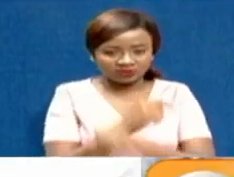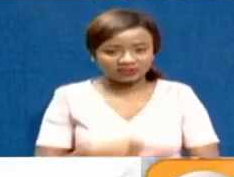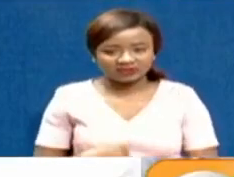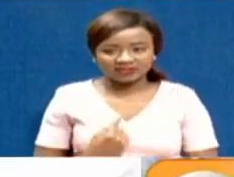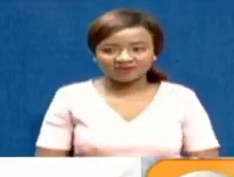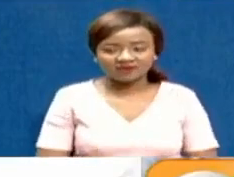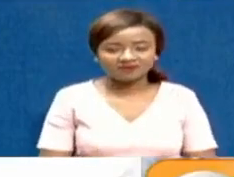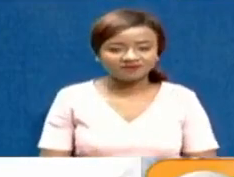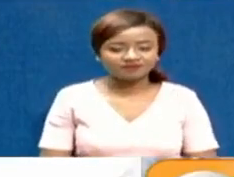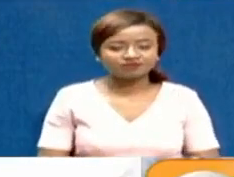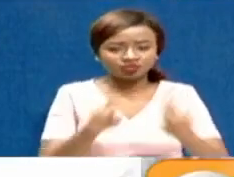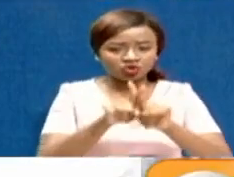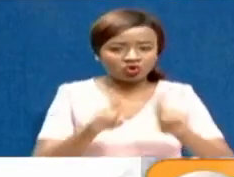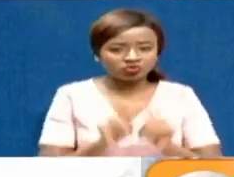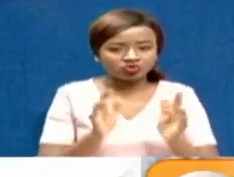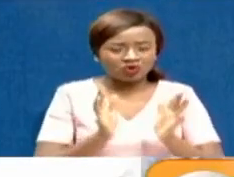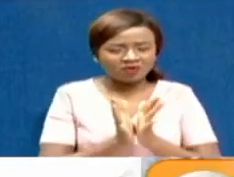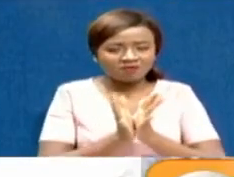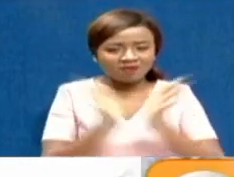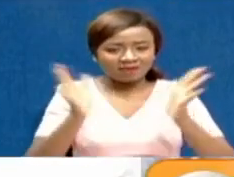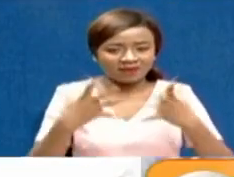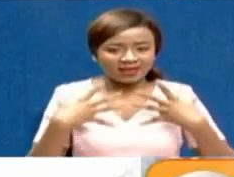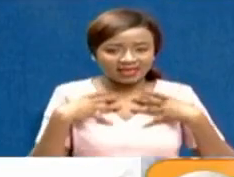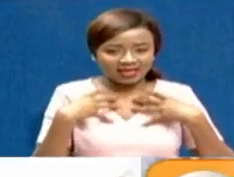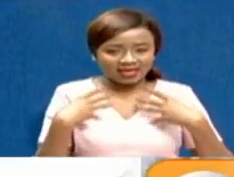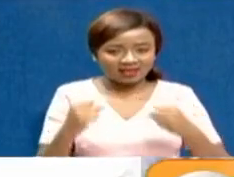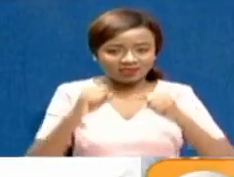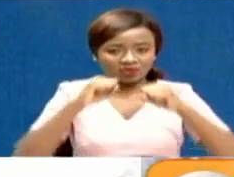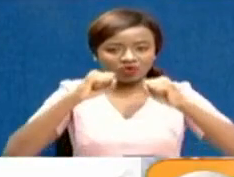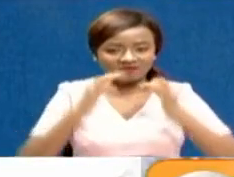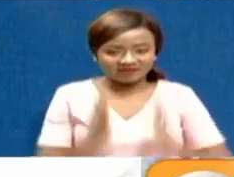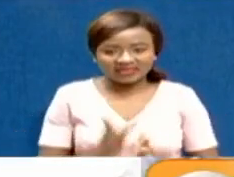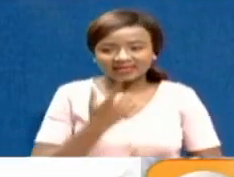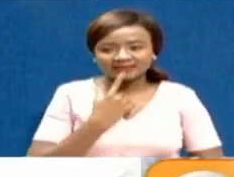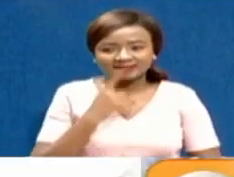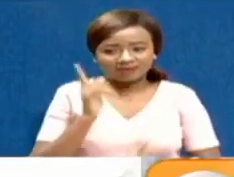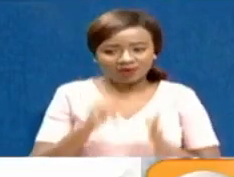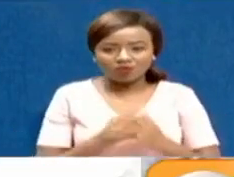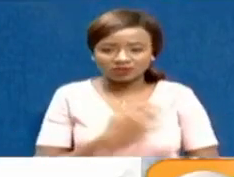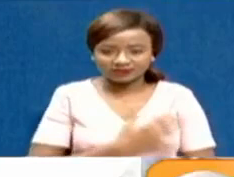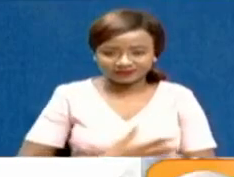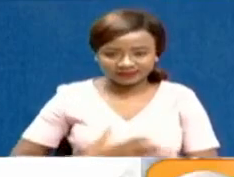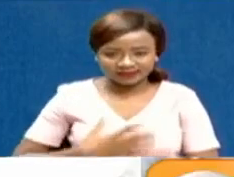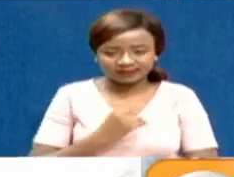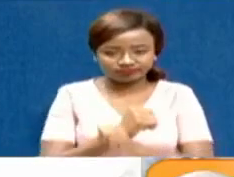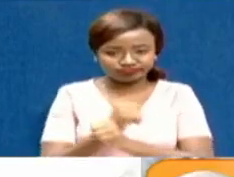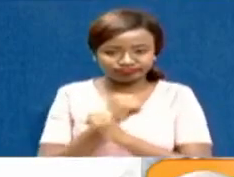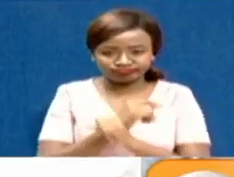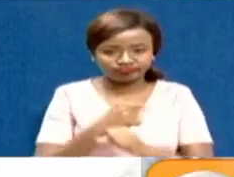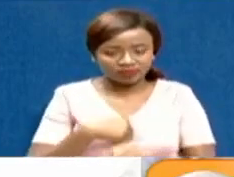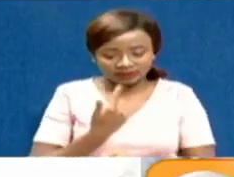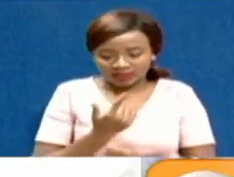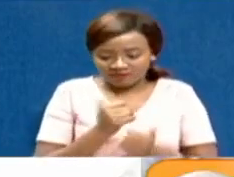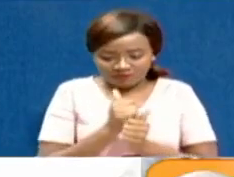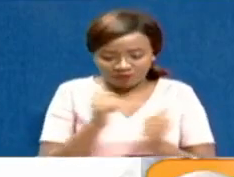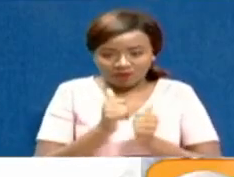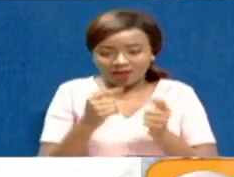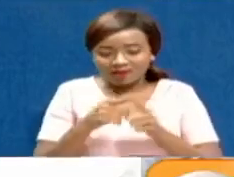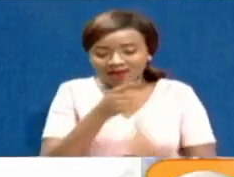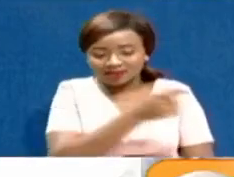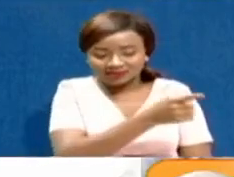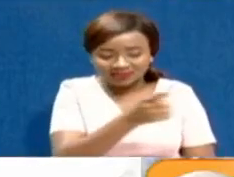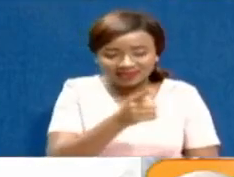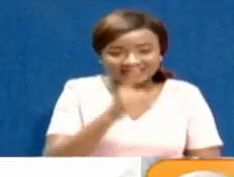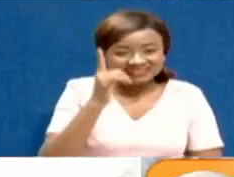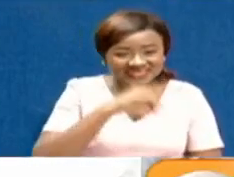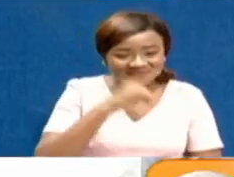public health officer is to supervise the management of the waste from these areas. But ultimately, the owners and managers of these public spaces are to ensure the